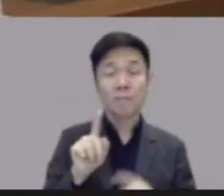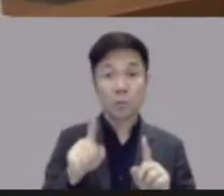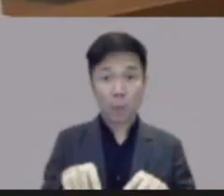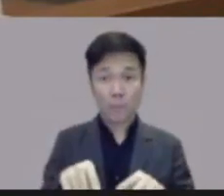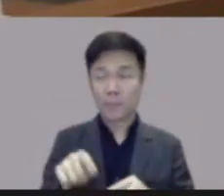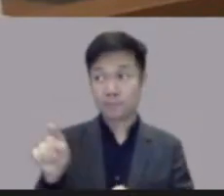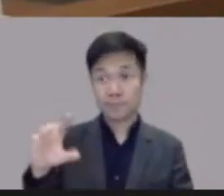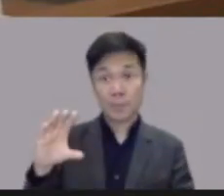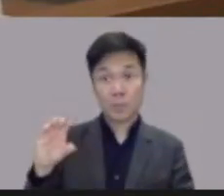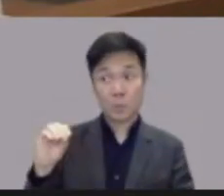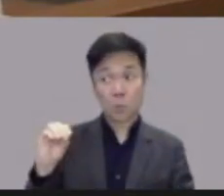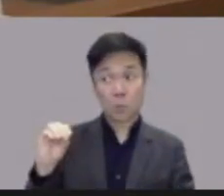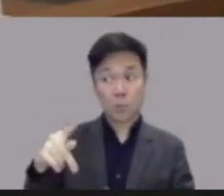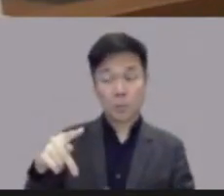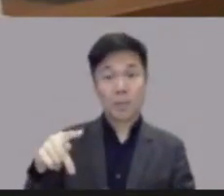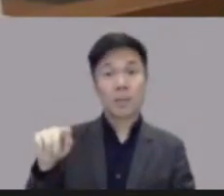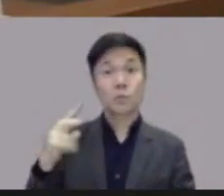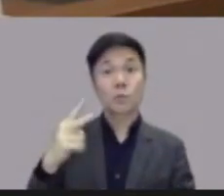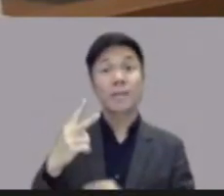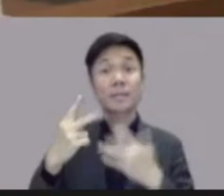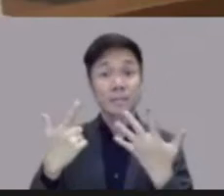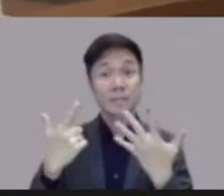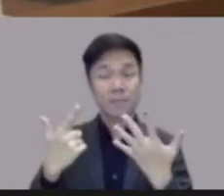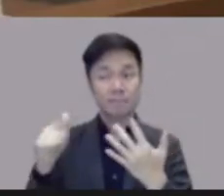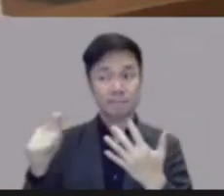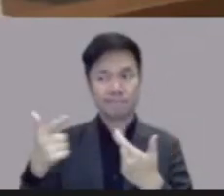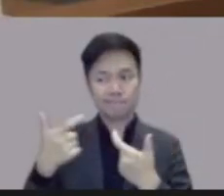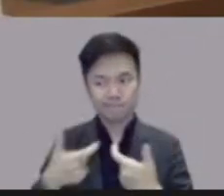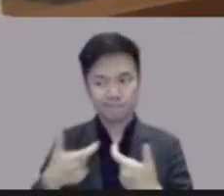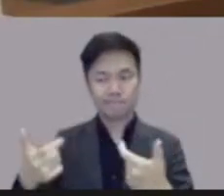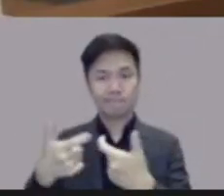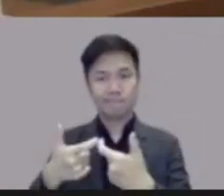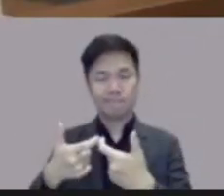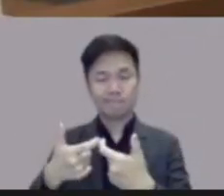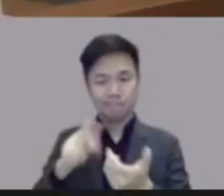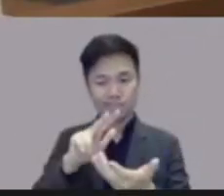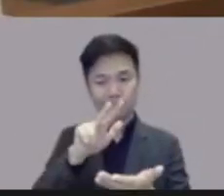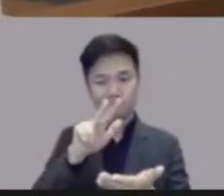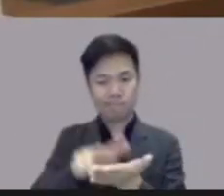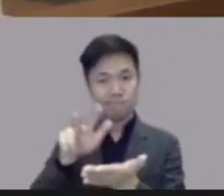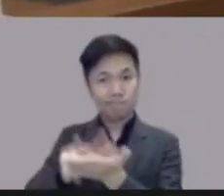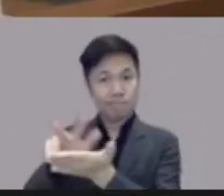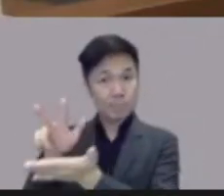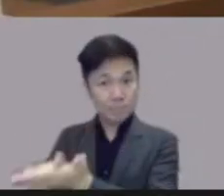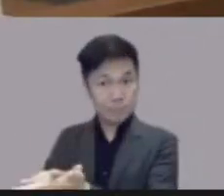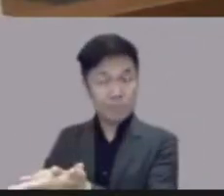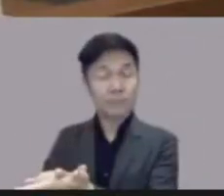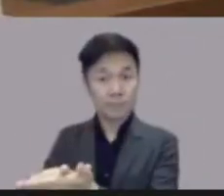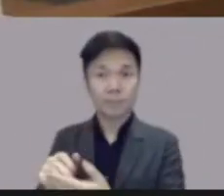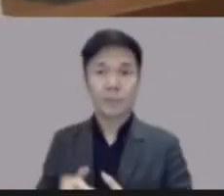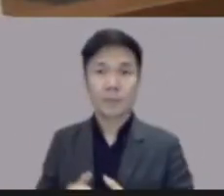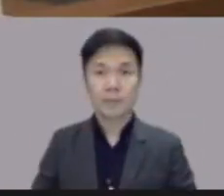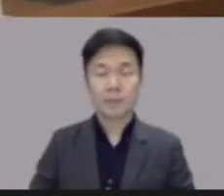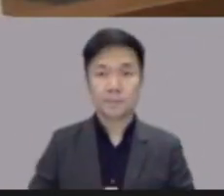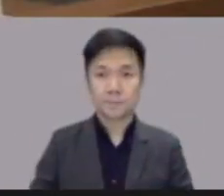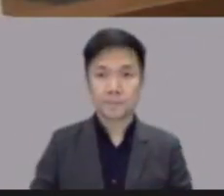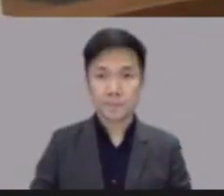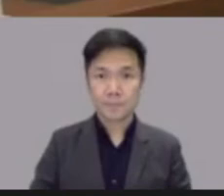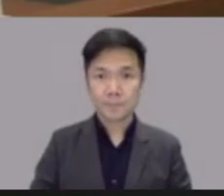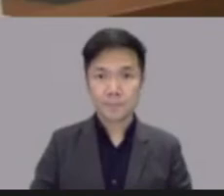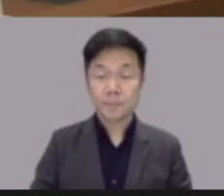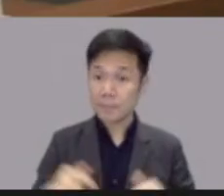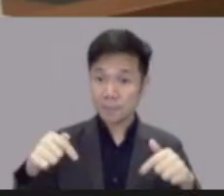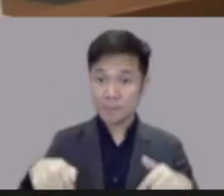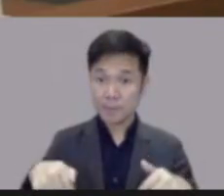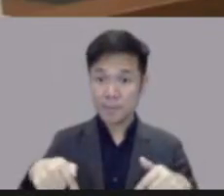successfully concluded with a series of positive results and this meeting